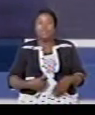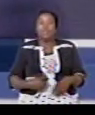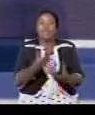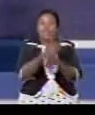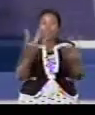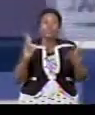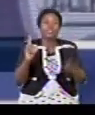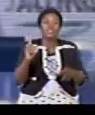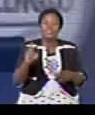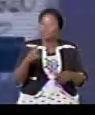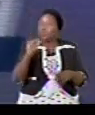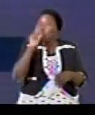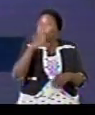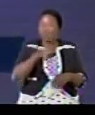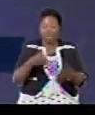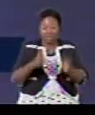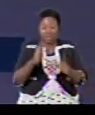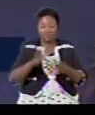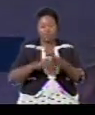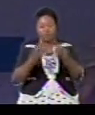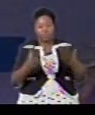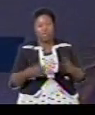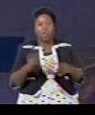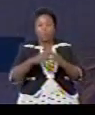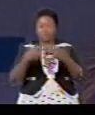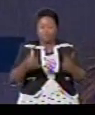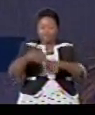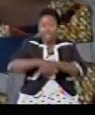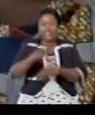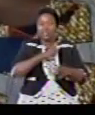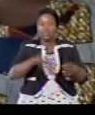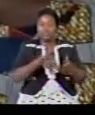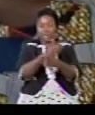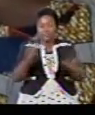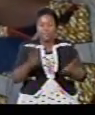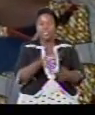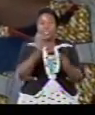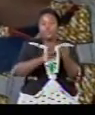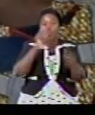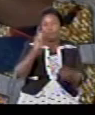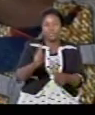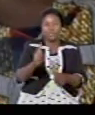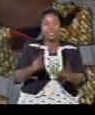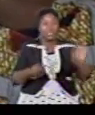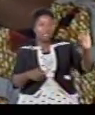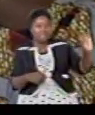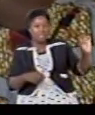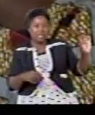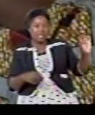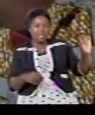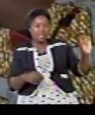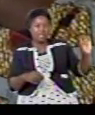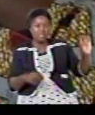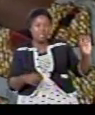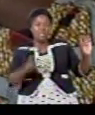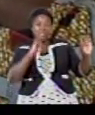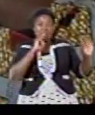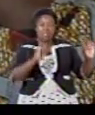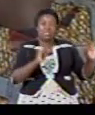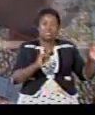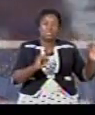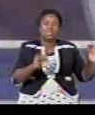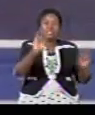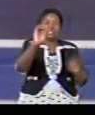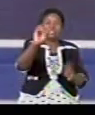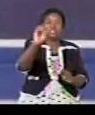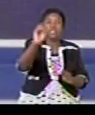near. Tonight, the Lord will liberate everyone. E, endangered